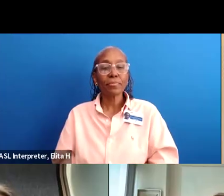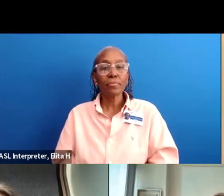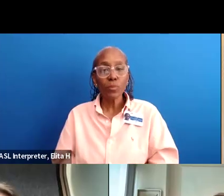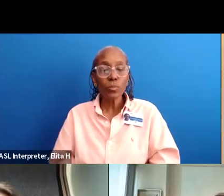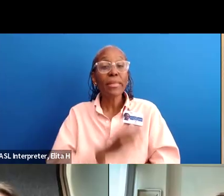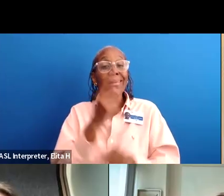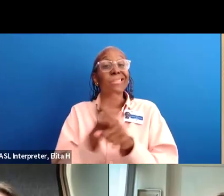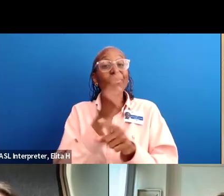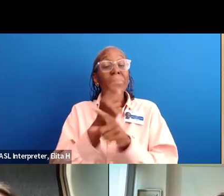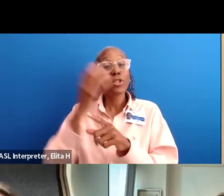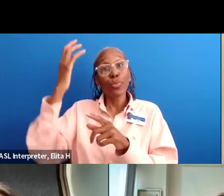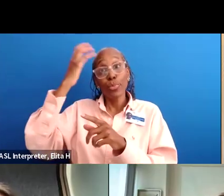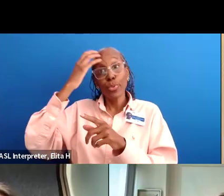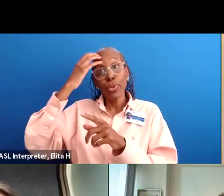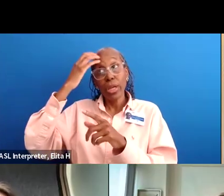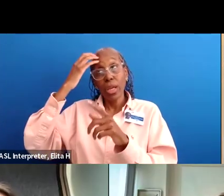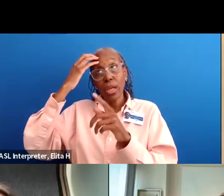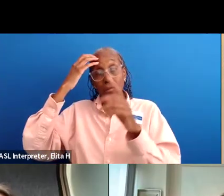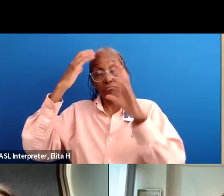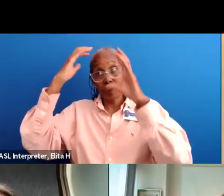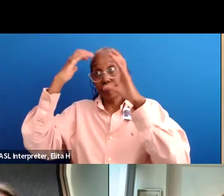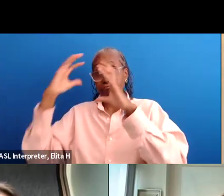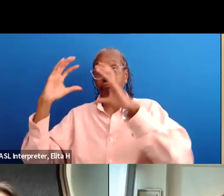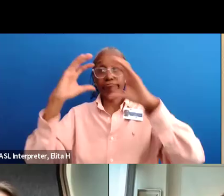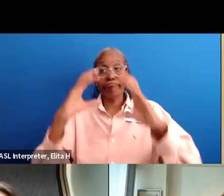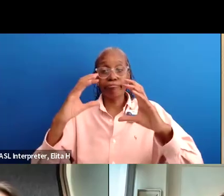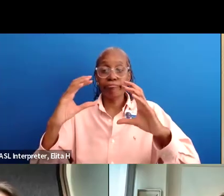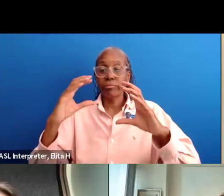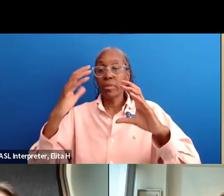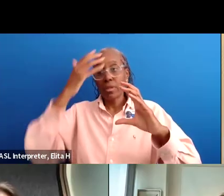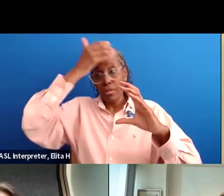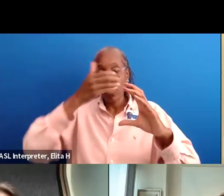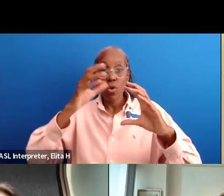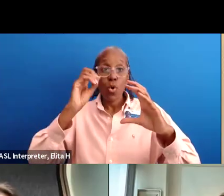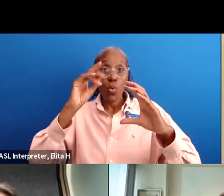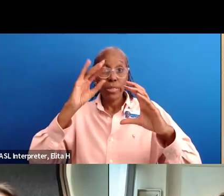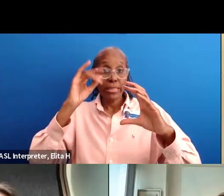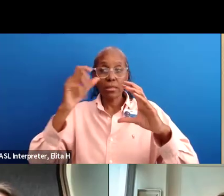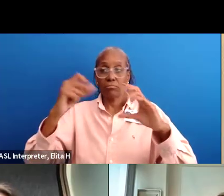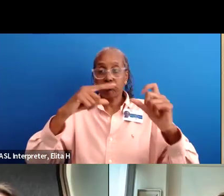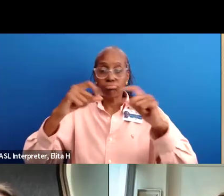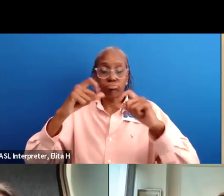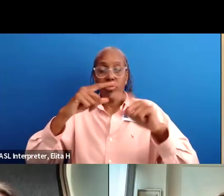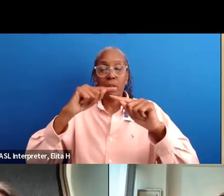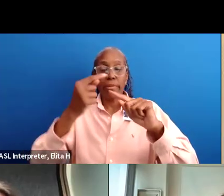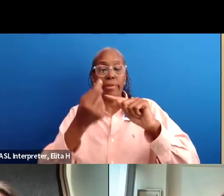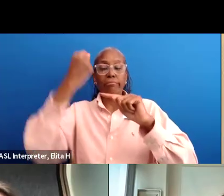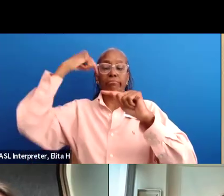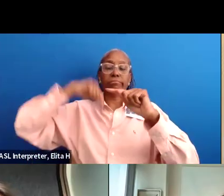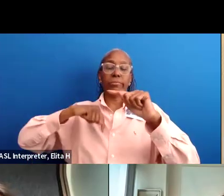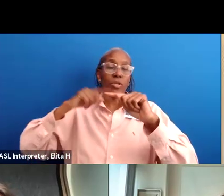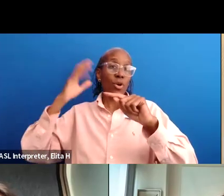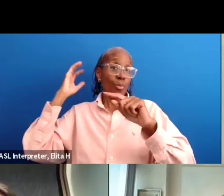So normally the brain sends signals from the cortex through the brainstem and spinal cord and then on to the rest of the